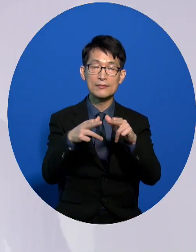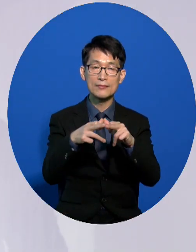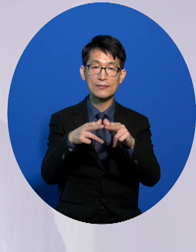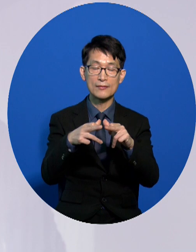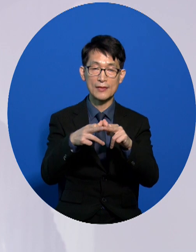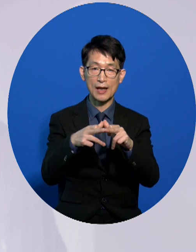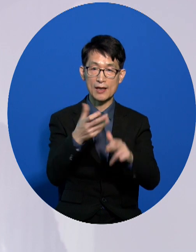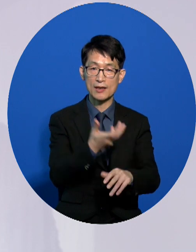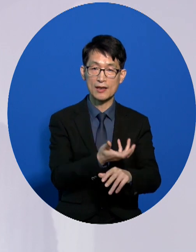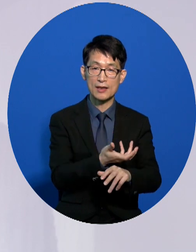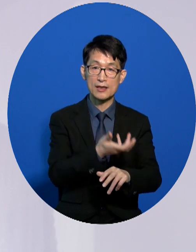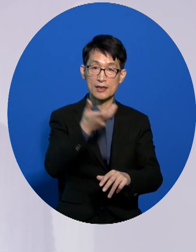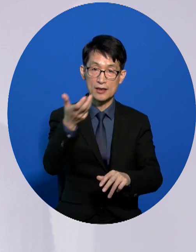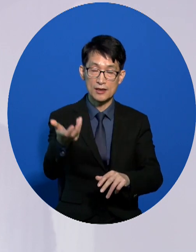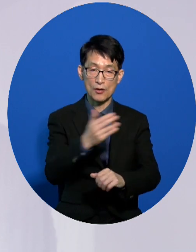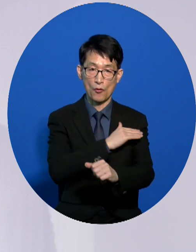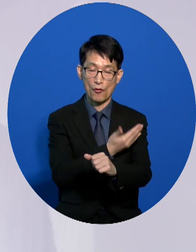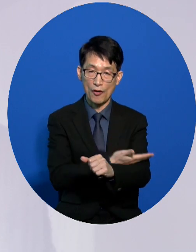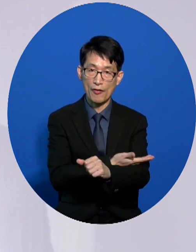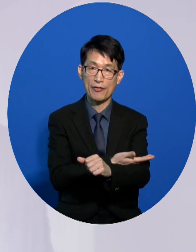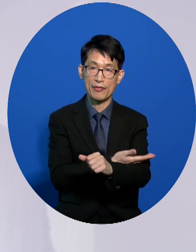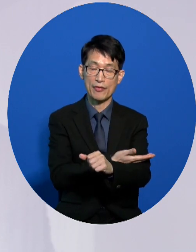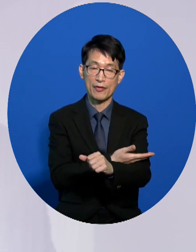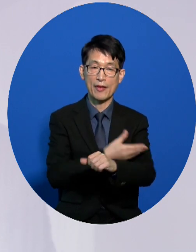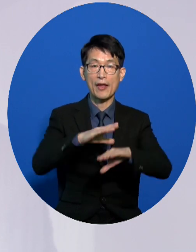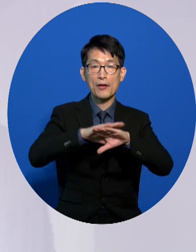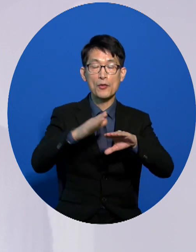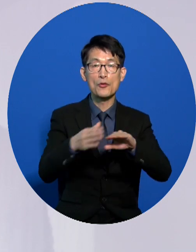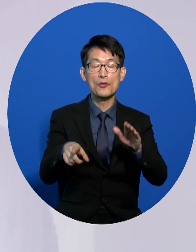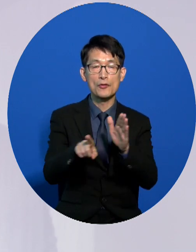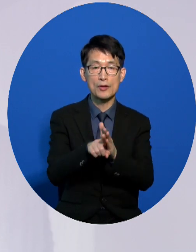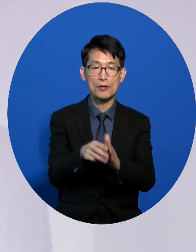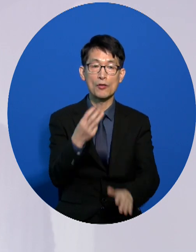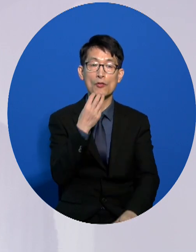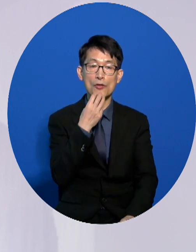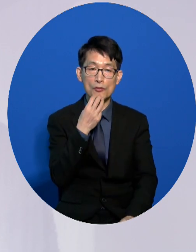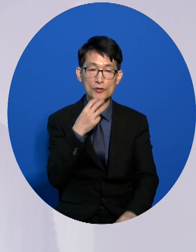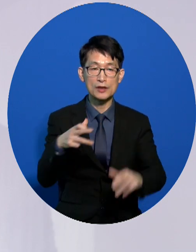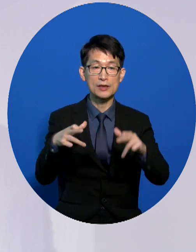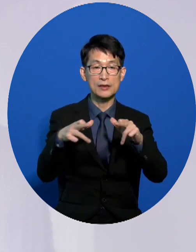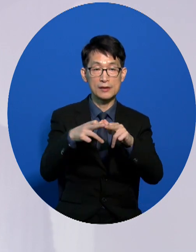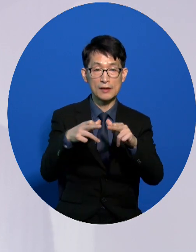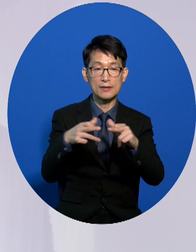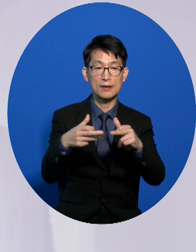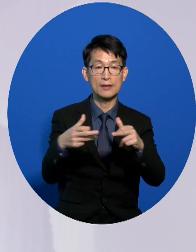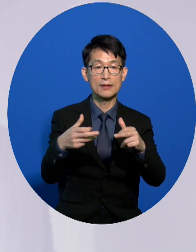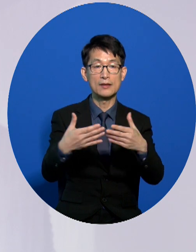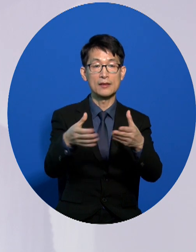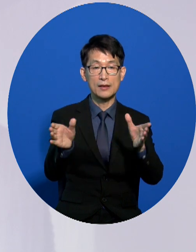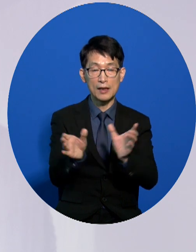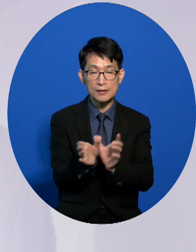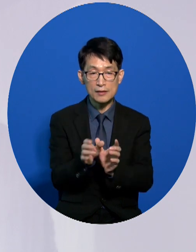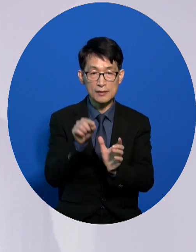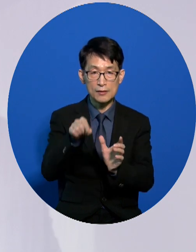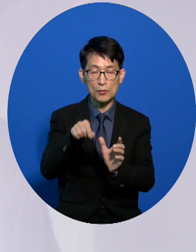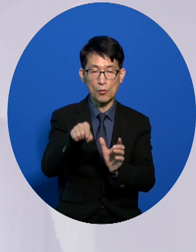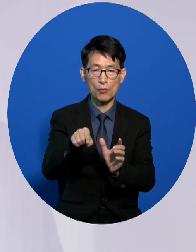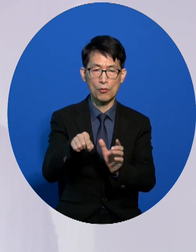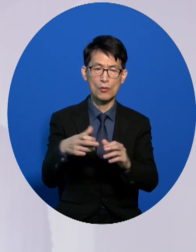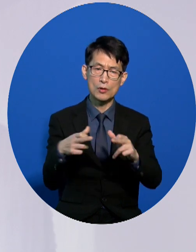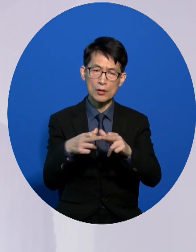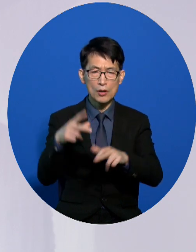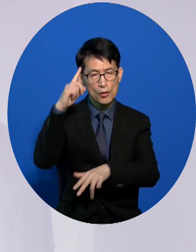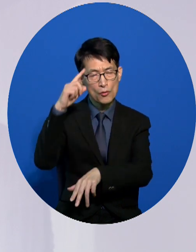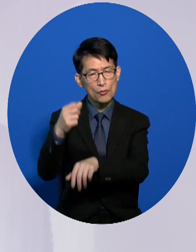question, please. To resolve the issue of mobility rights for the disabled, there is a Seoul City and